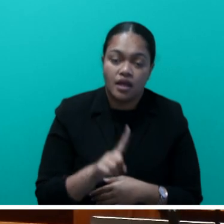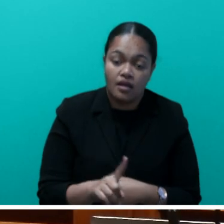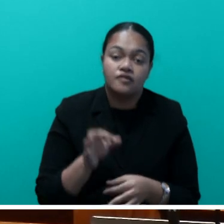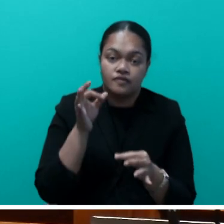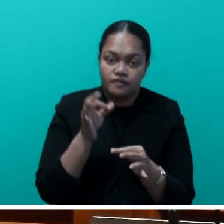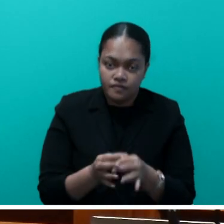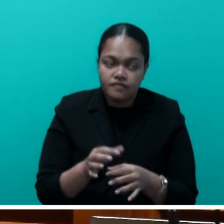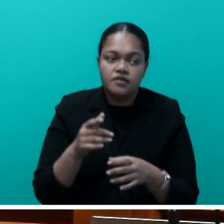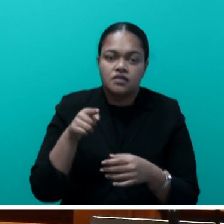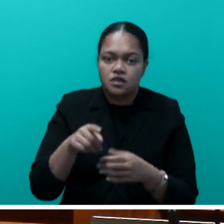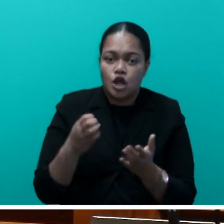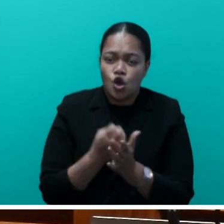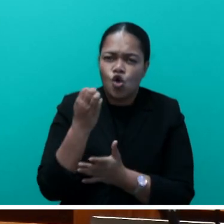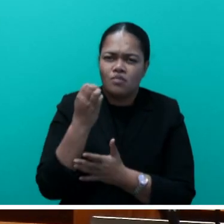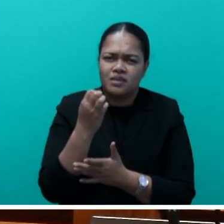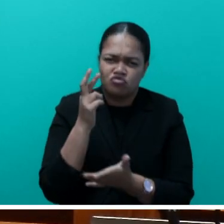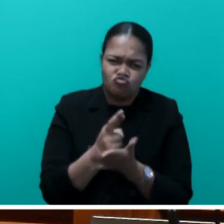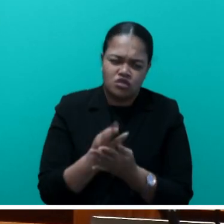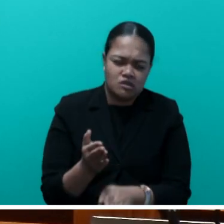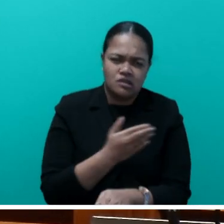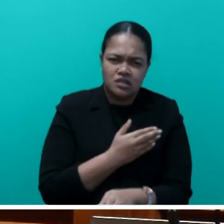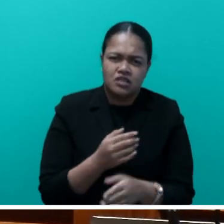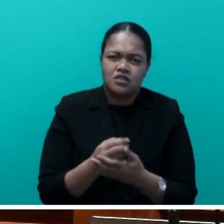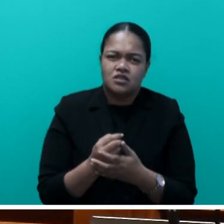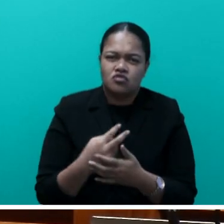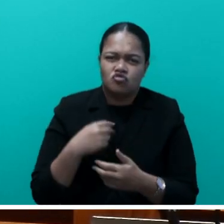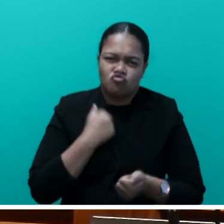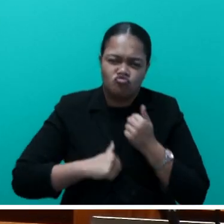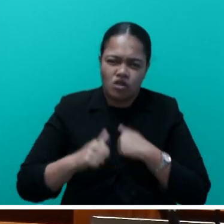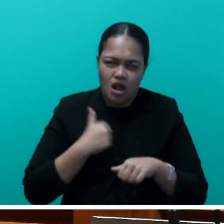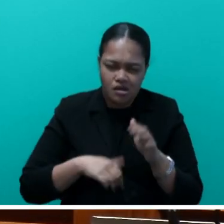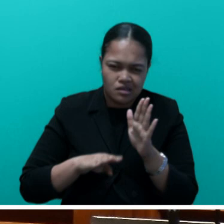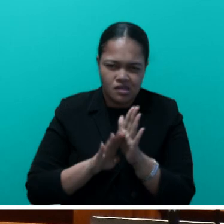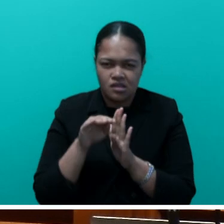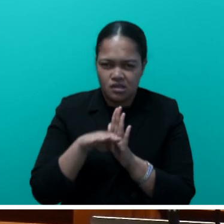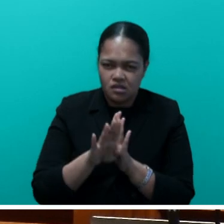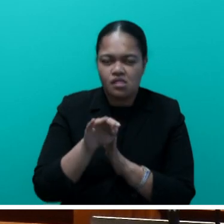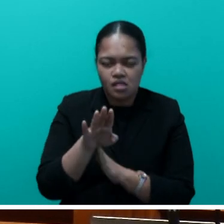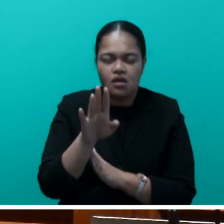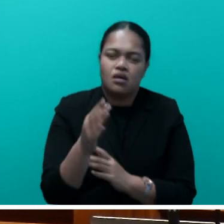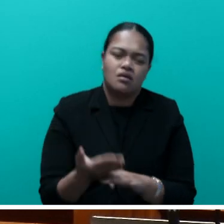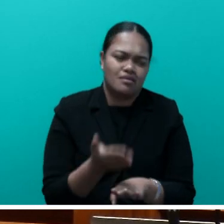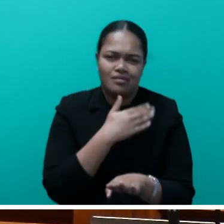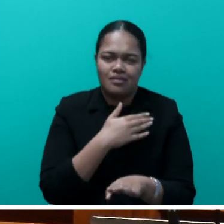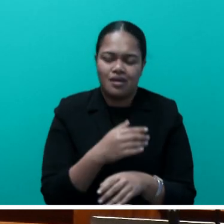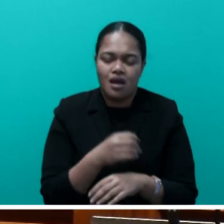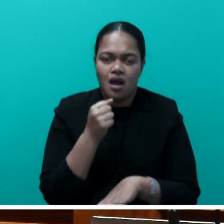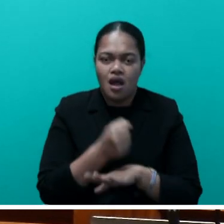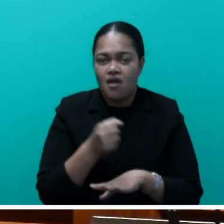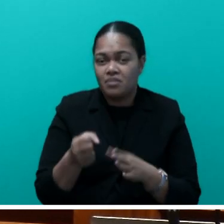for an economy that has struggled to persist its way through uncertainties due to the previous government's excessive